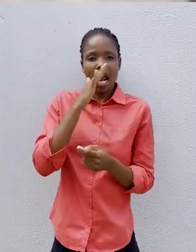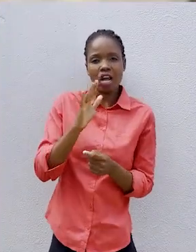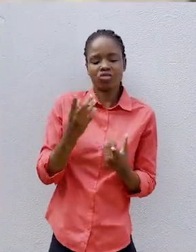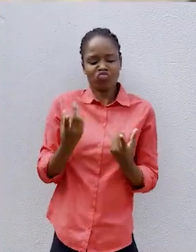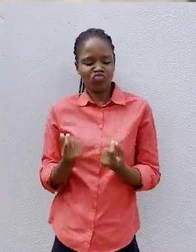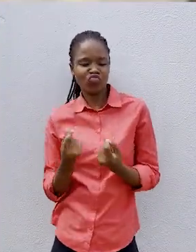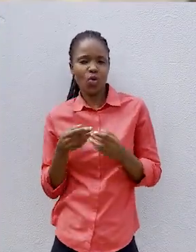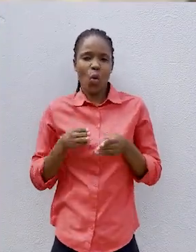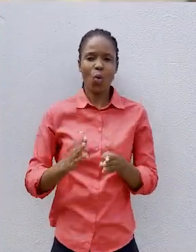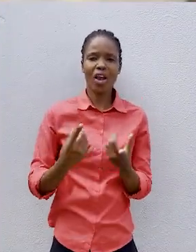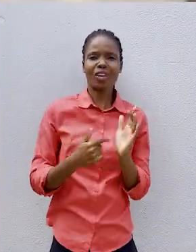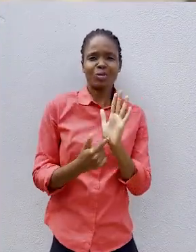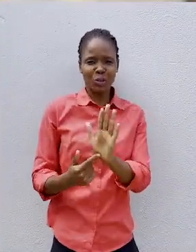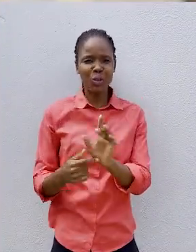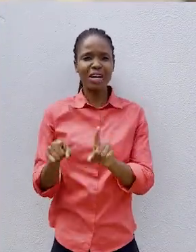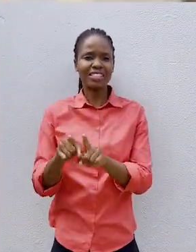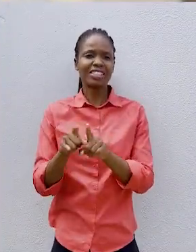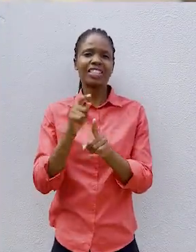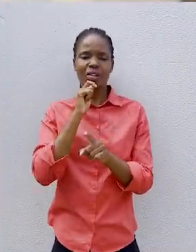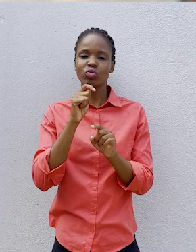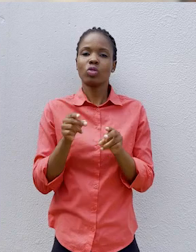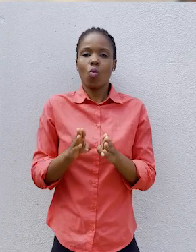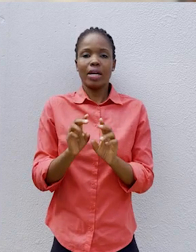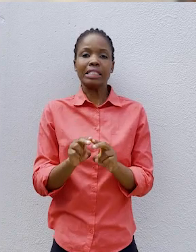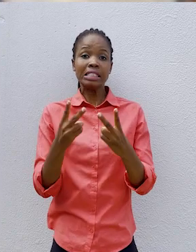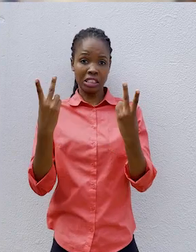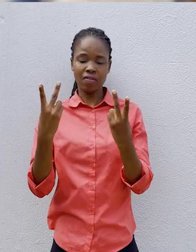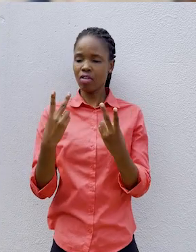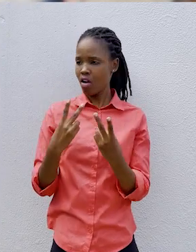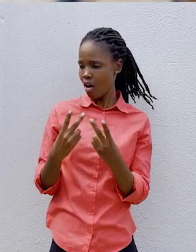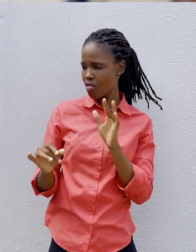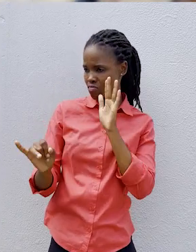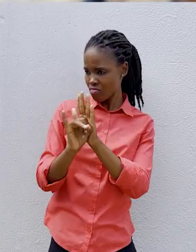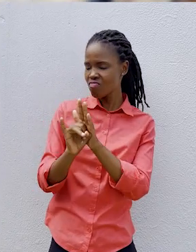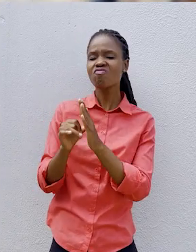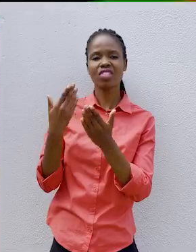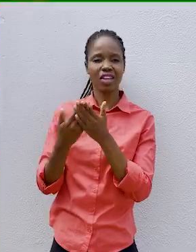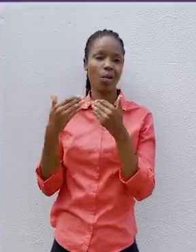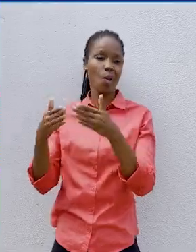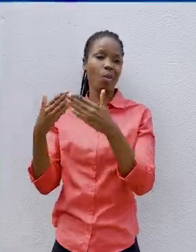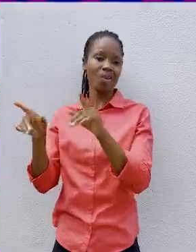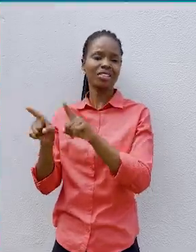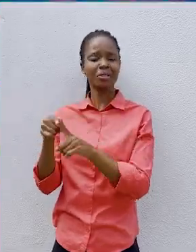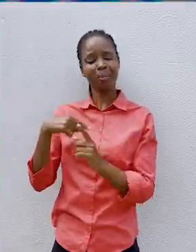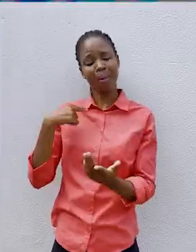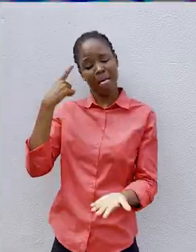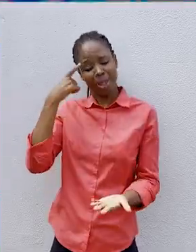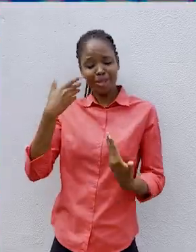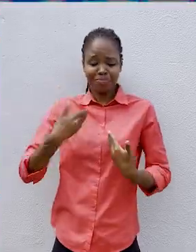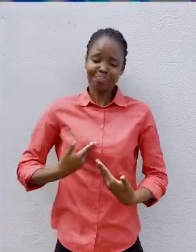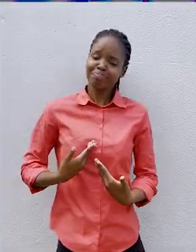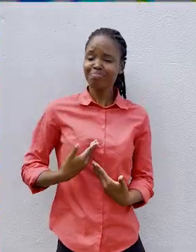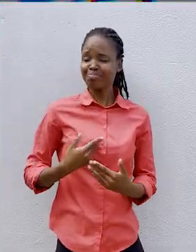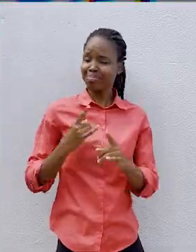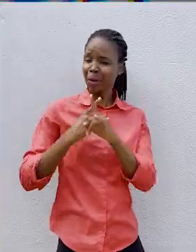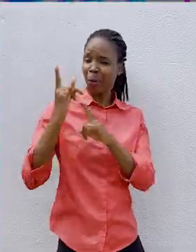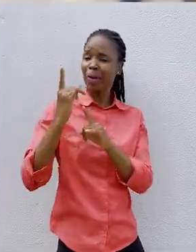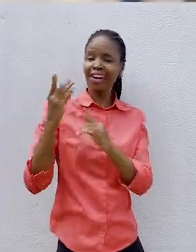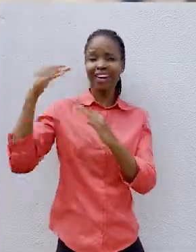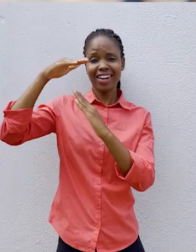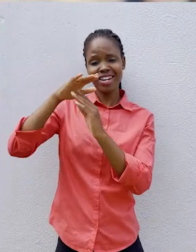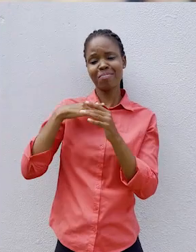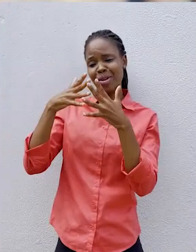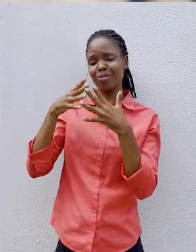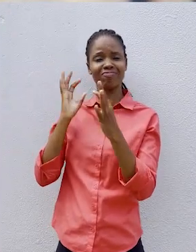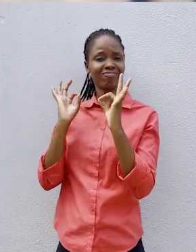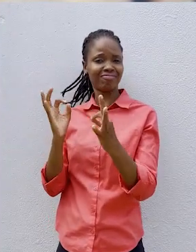presenting things in a peculiar way can get you to win. So yeah, I think my charm is kind of winning in the US,